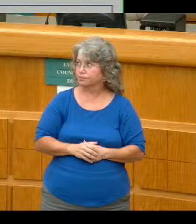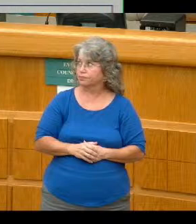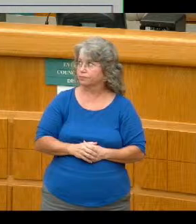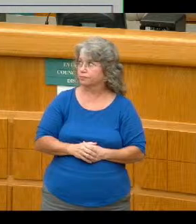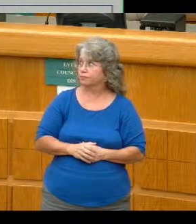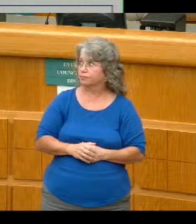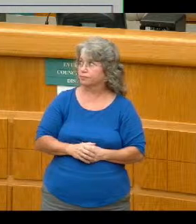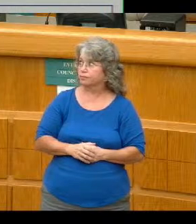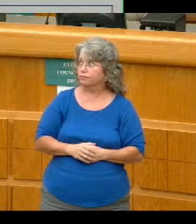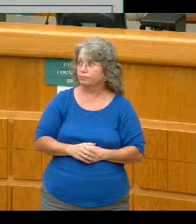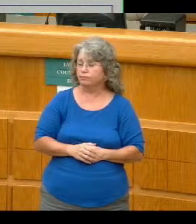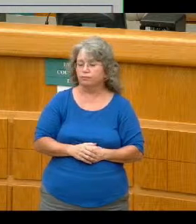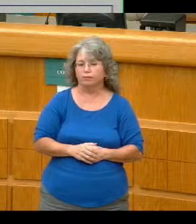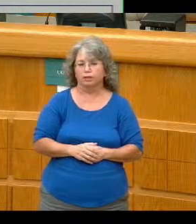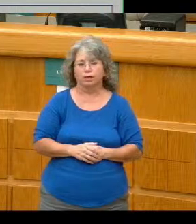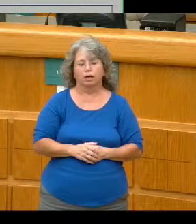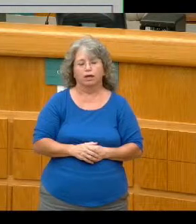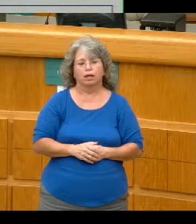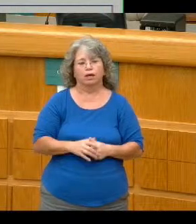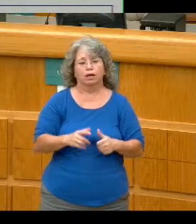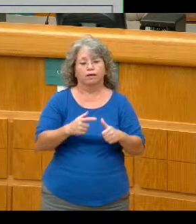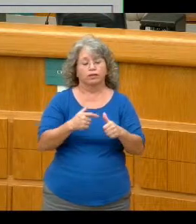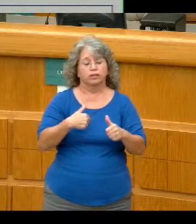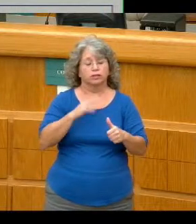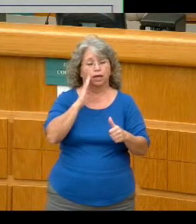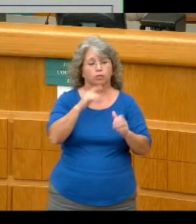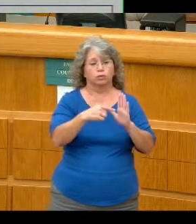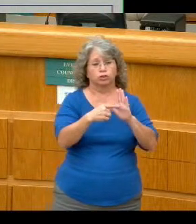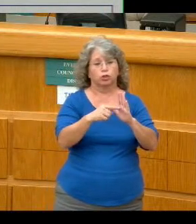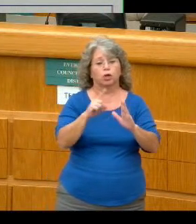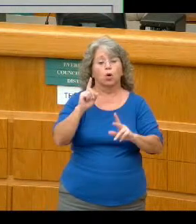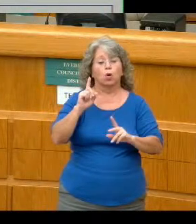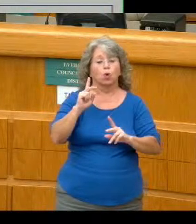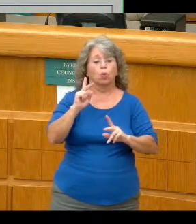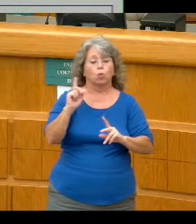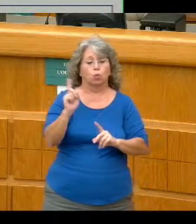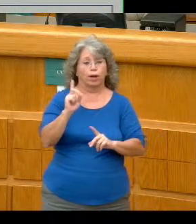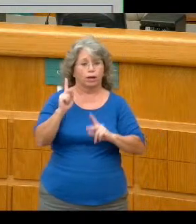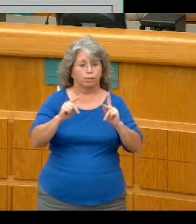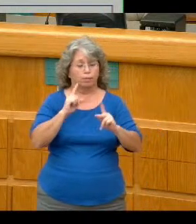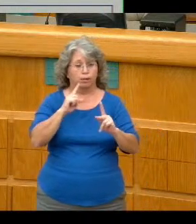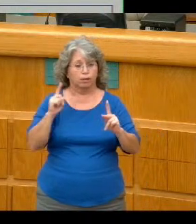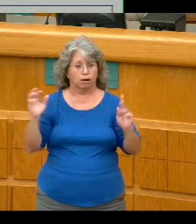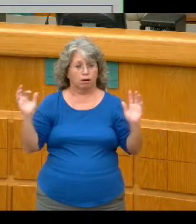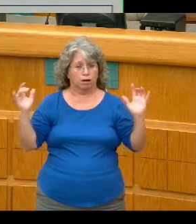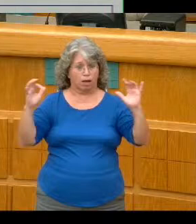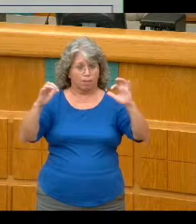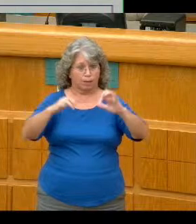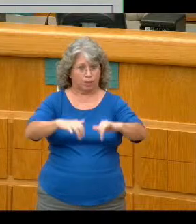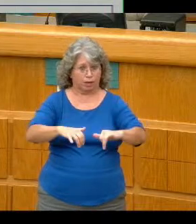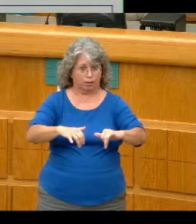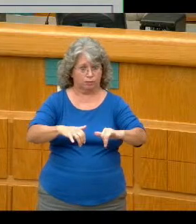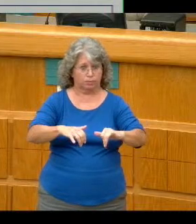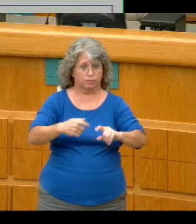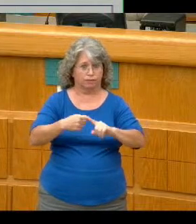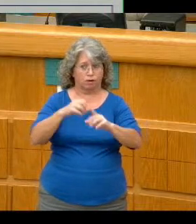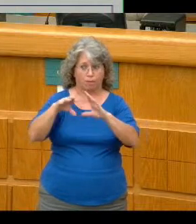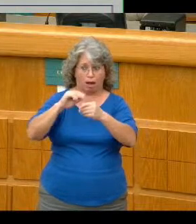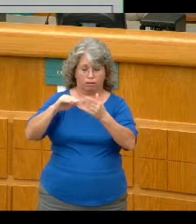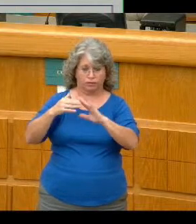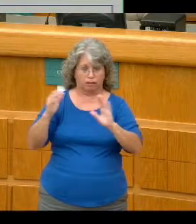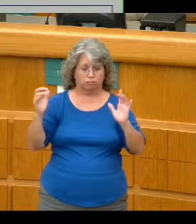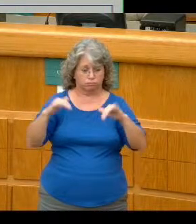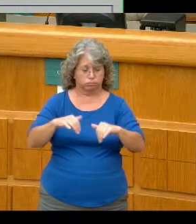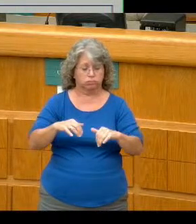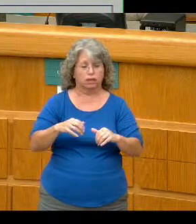going to show you the graph that shows where people are coming from to the coastal bend to eat in our restaurants, and